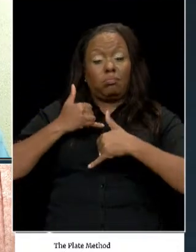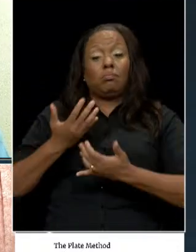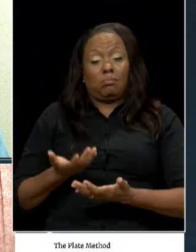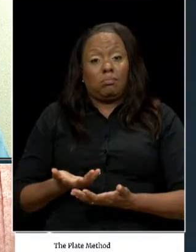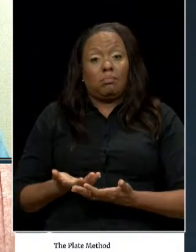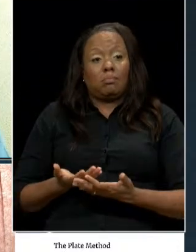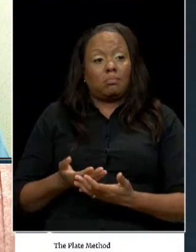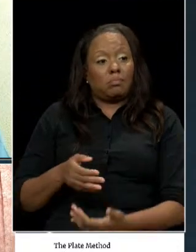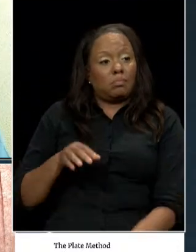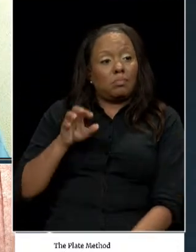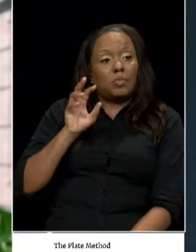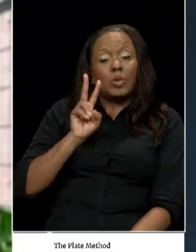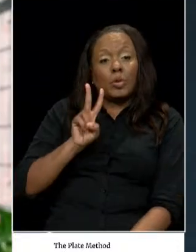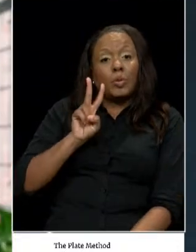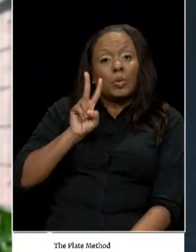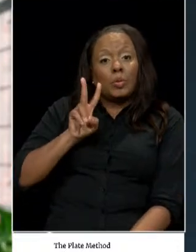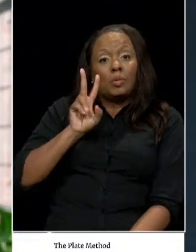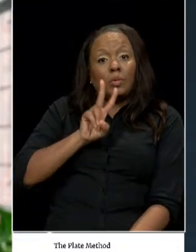These are your numbers,